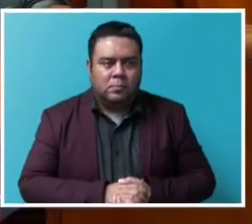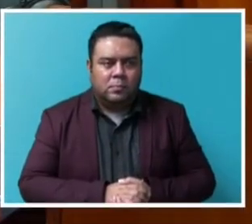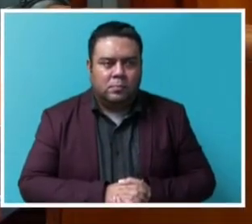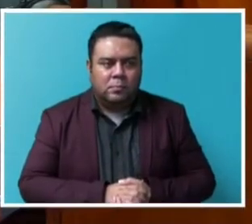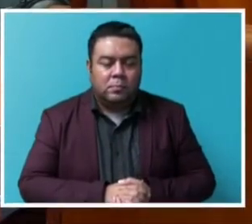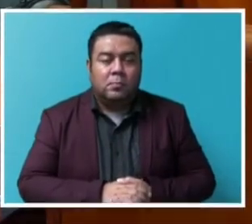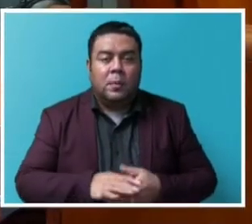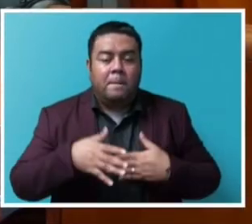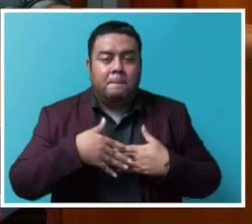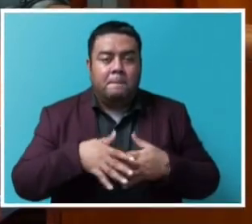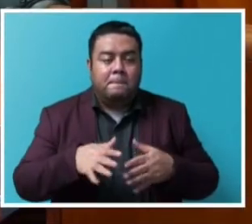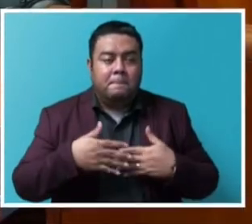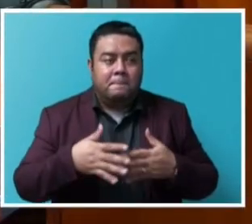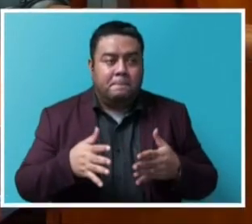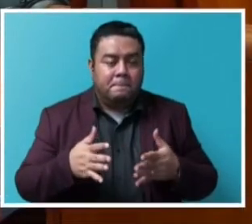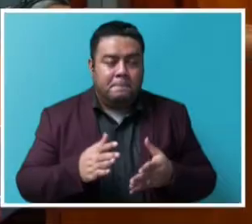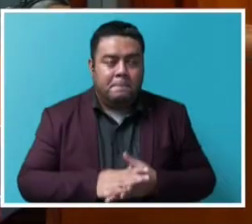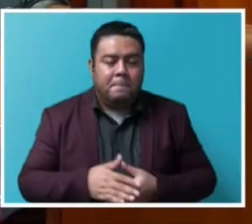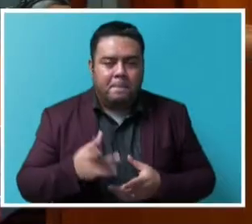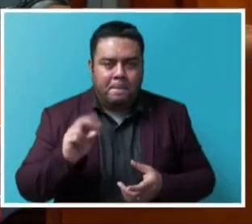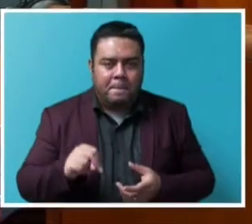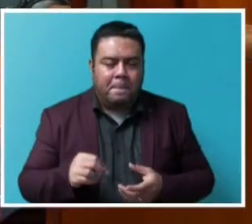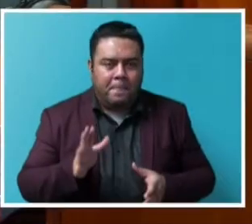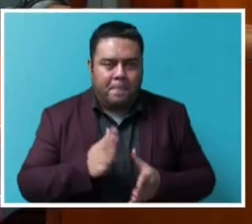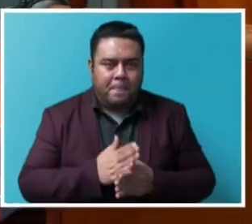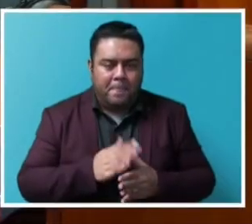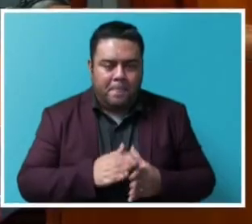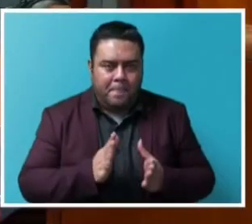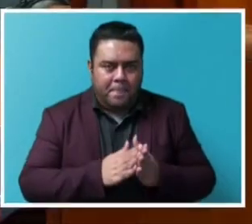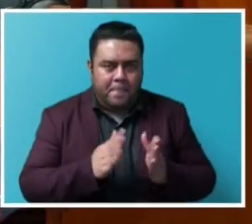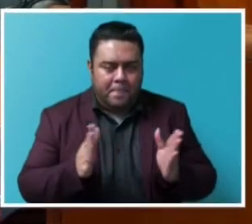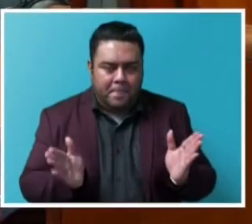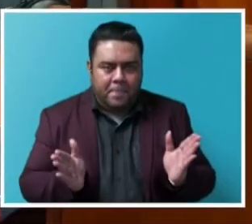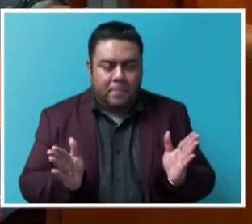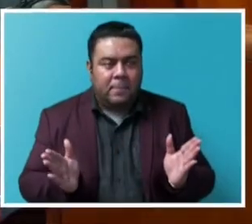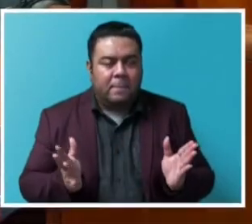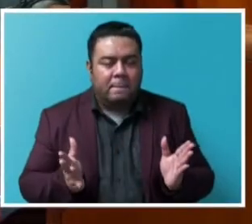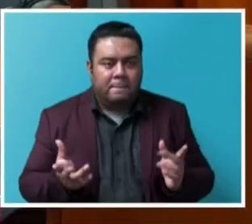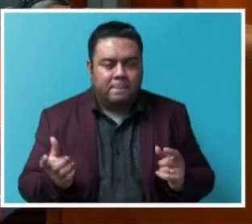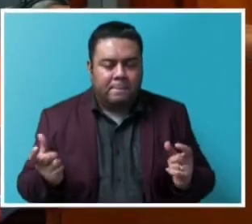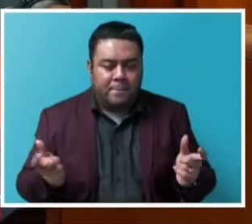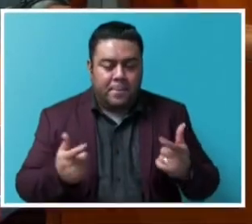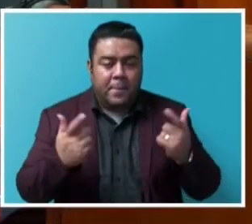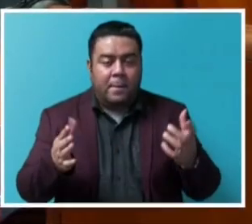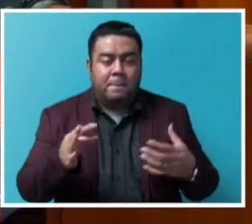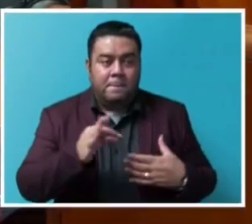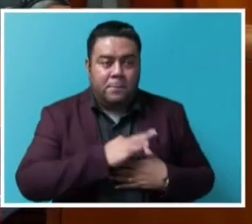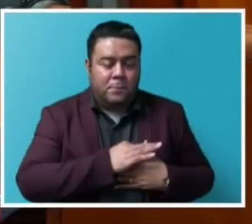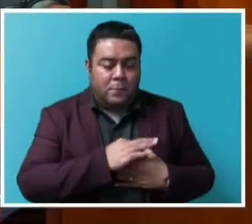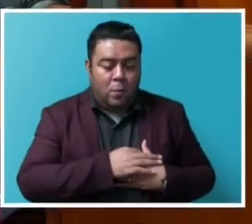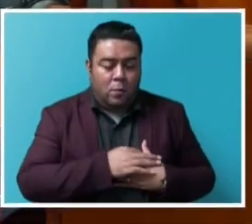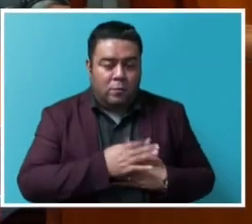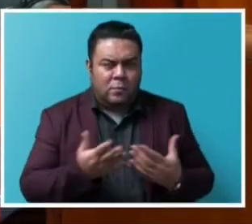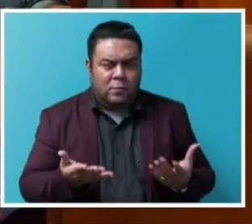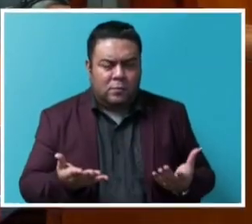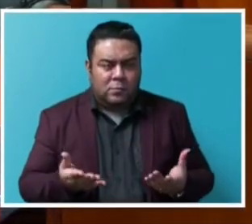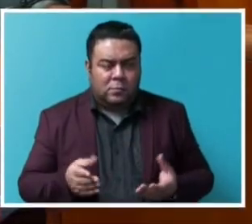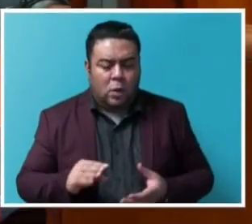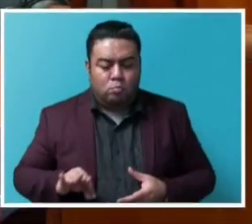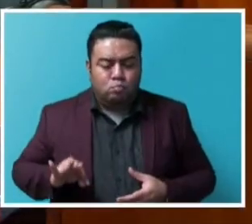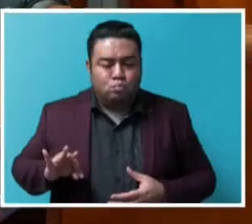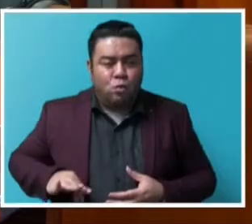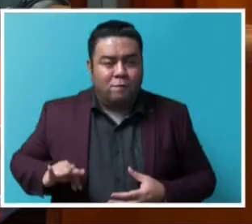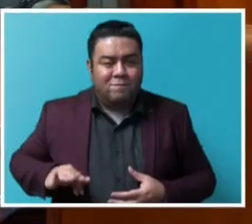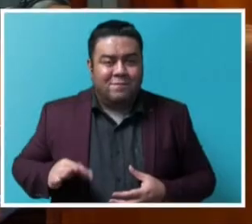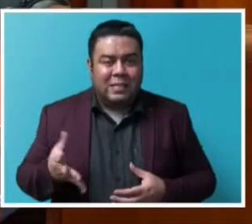Public enterprises need to operate commercially, generate profit, and channeling earnings back